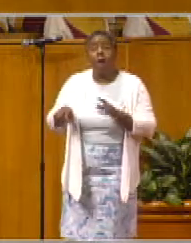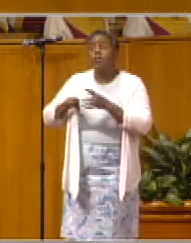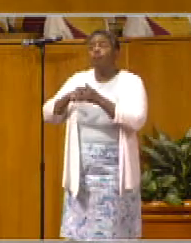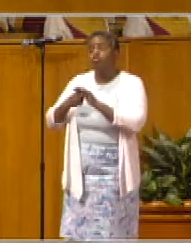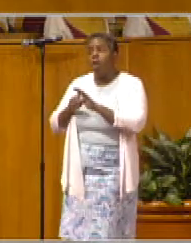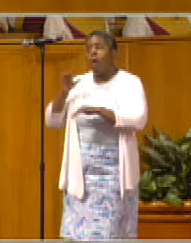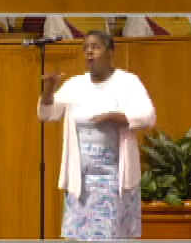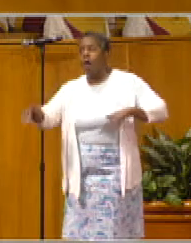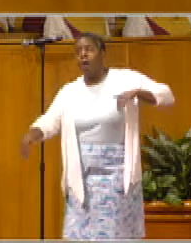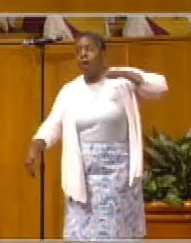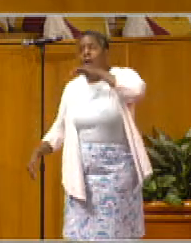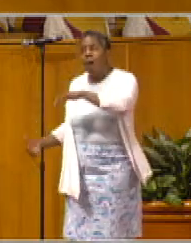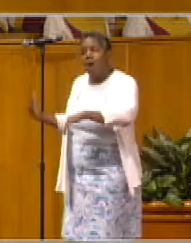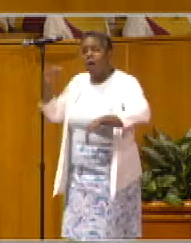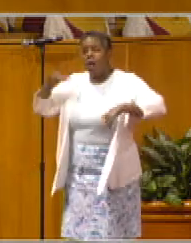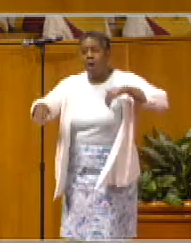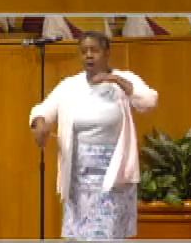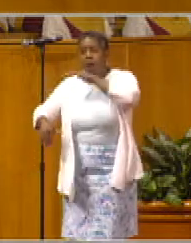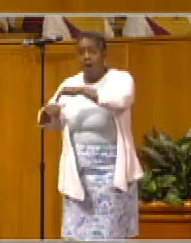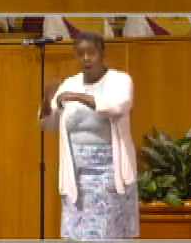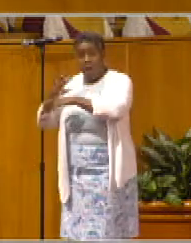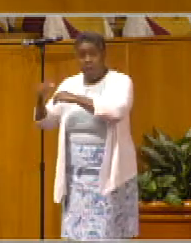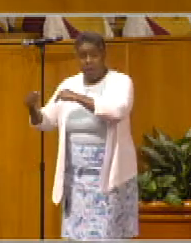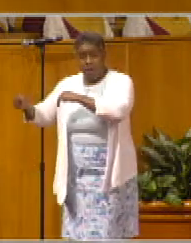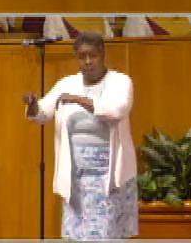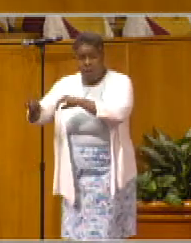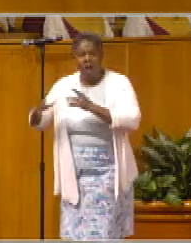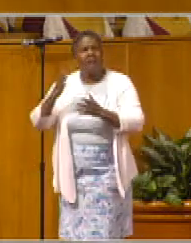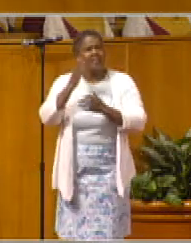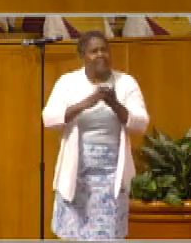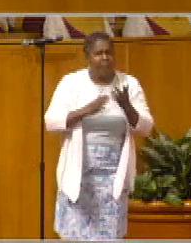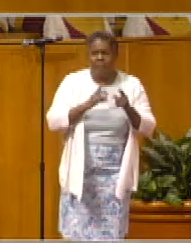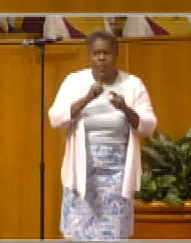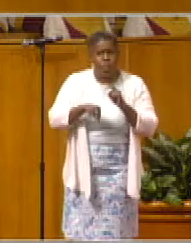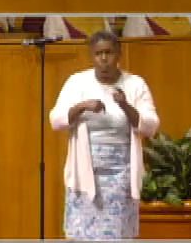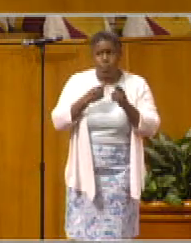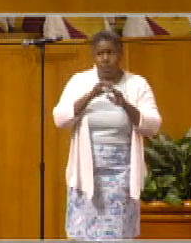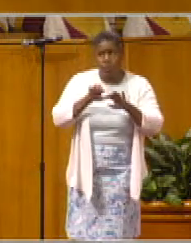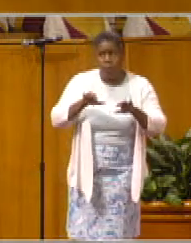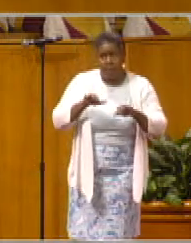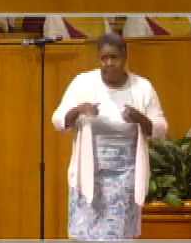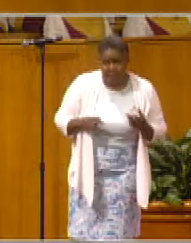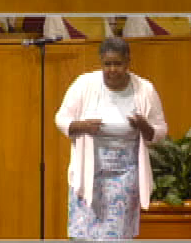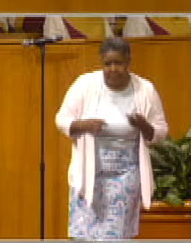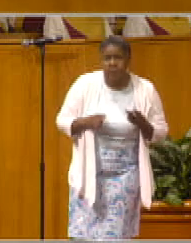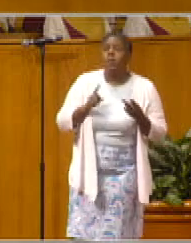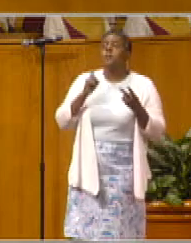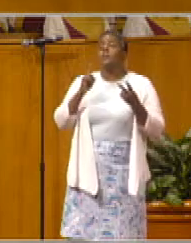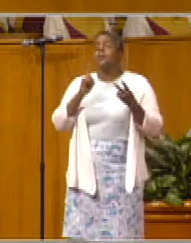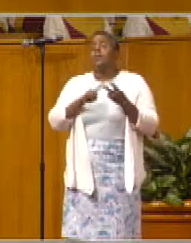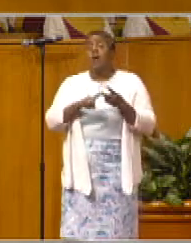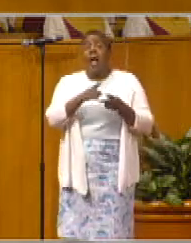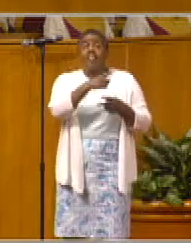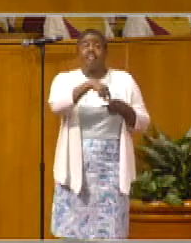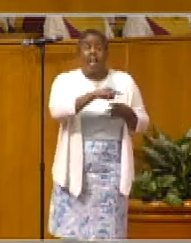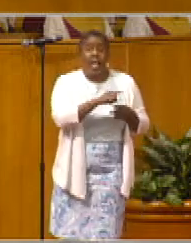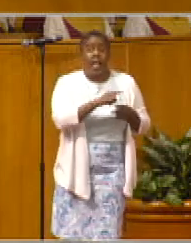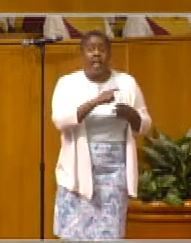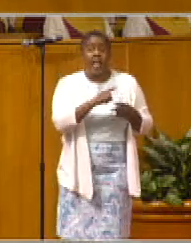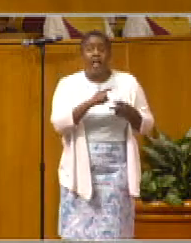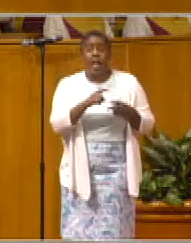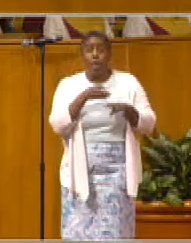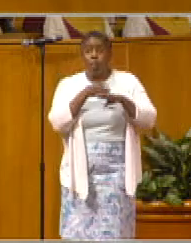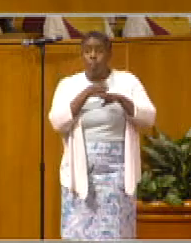your way to the shore. And the Bible says there were some who couldn't swim. And so they held